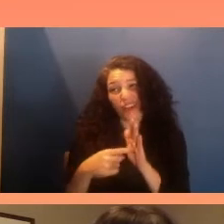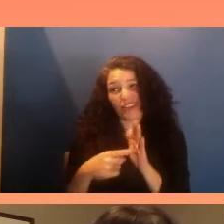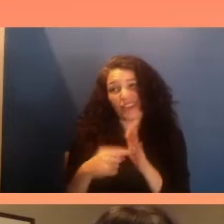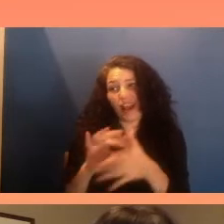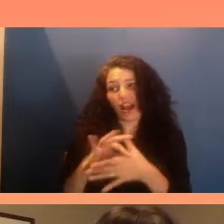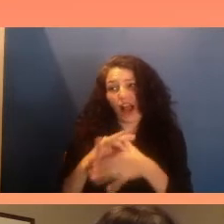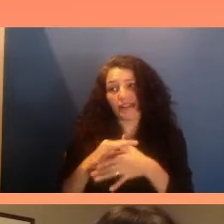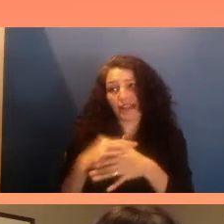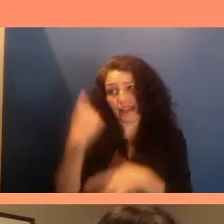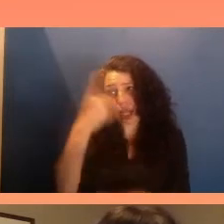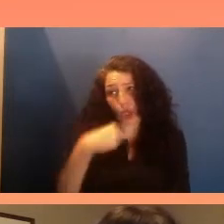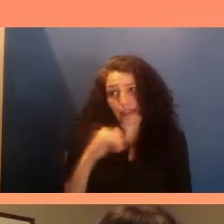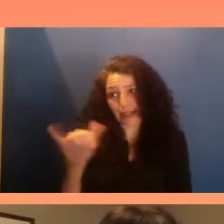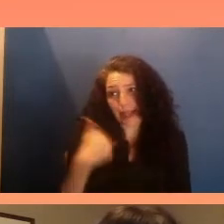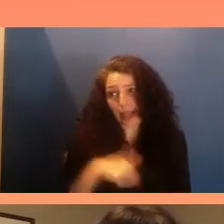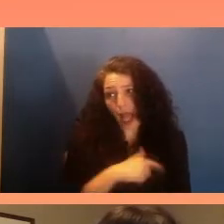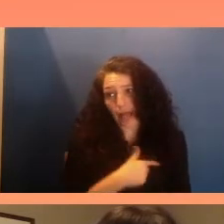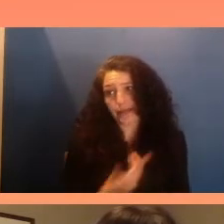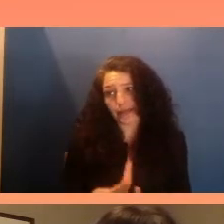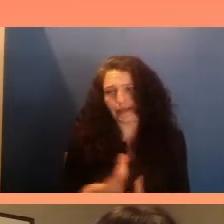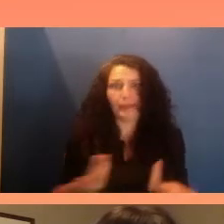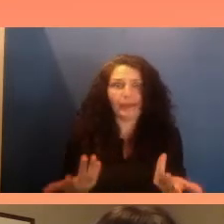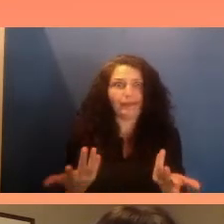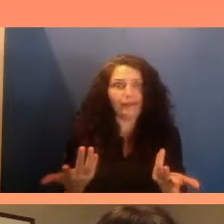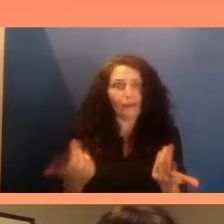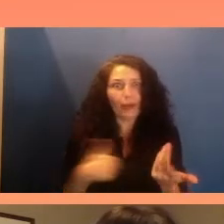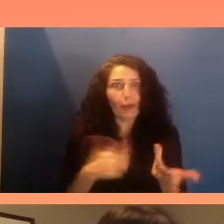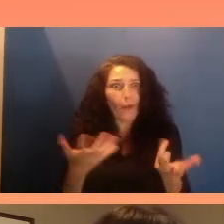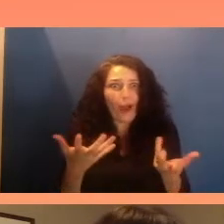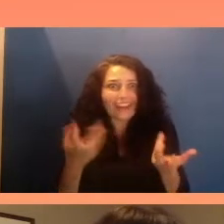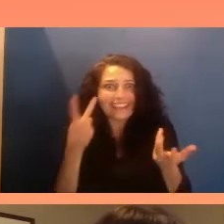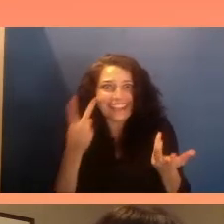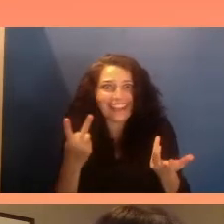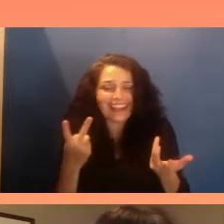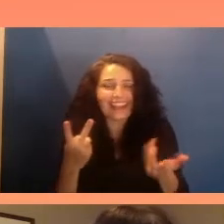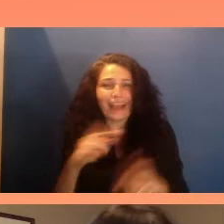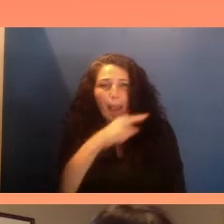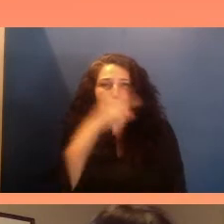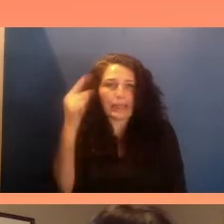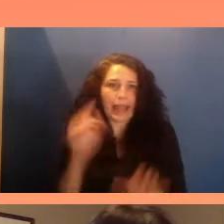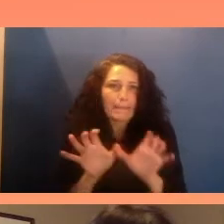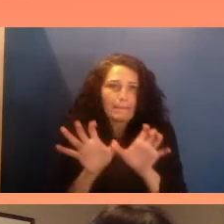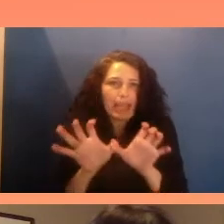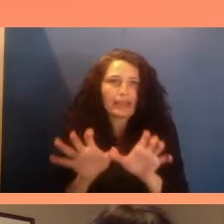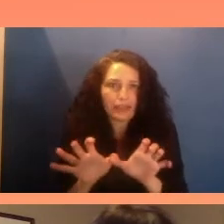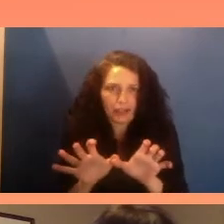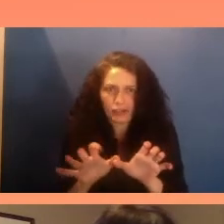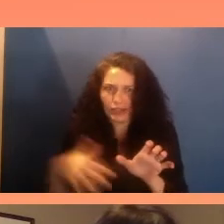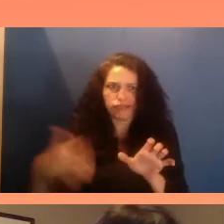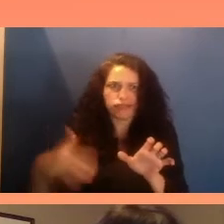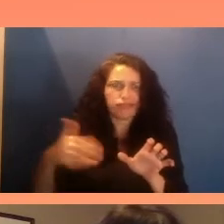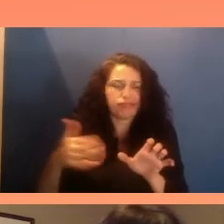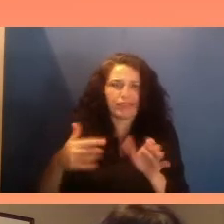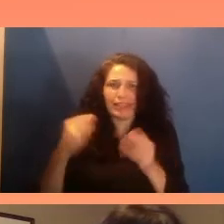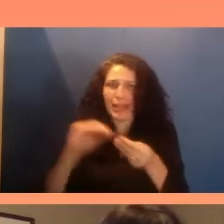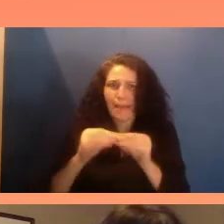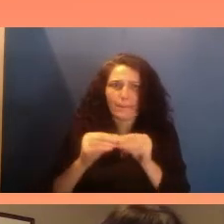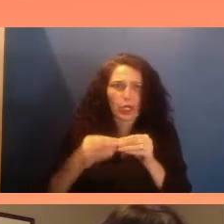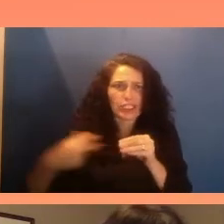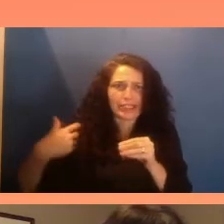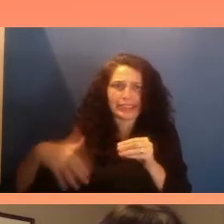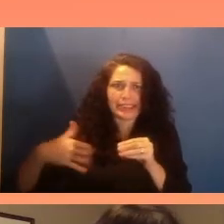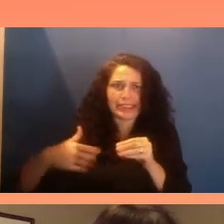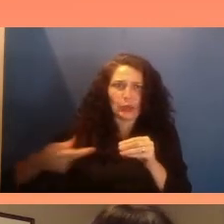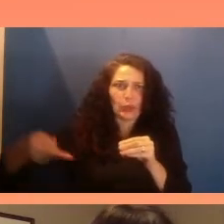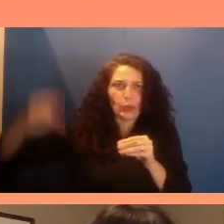our stories. We see films like Black Panther that just blew the lid off in terms of box office. So the audiences are hungry, and it's